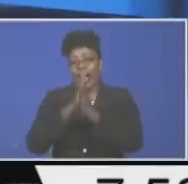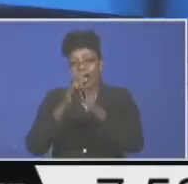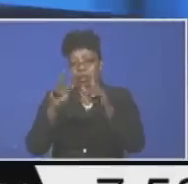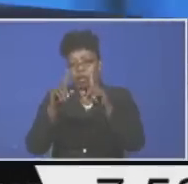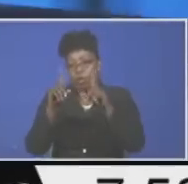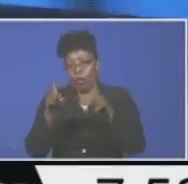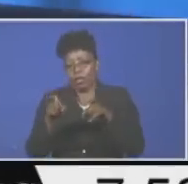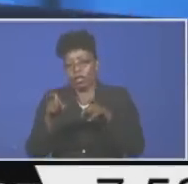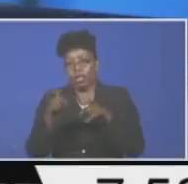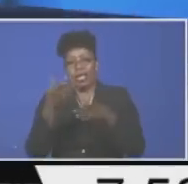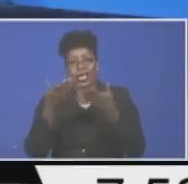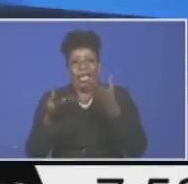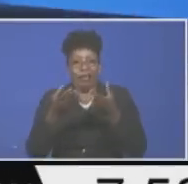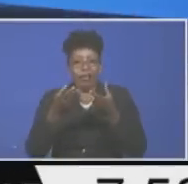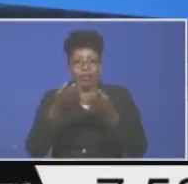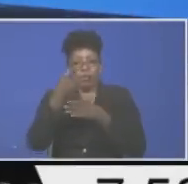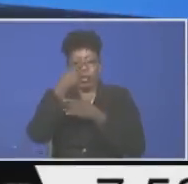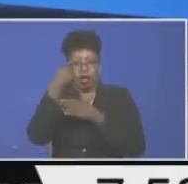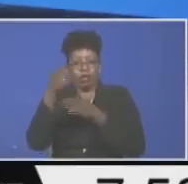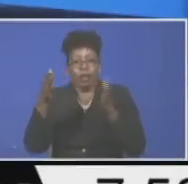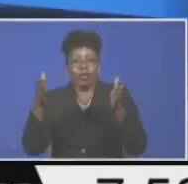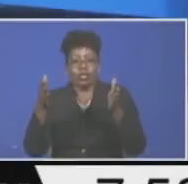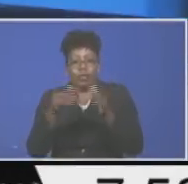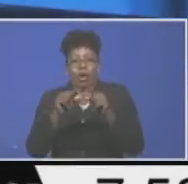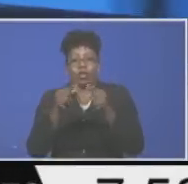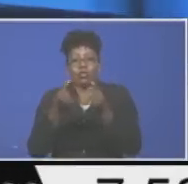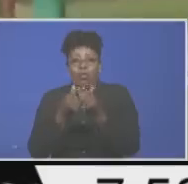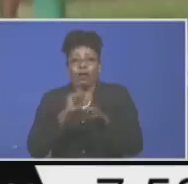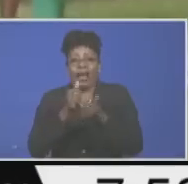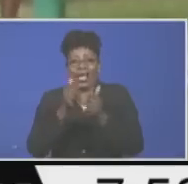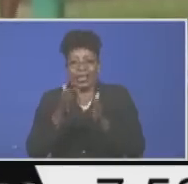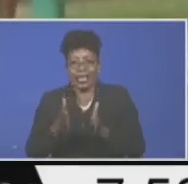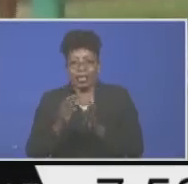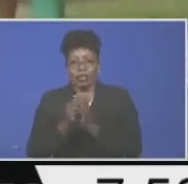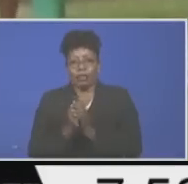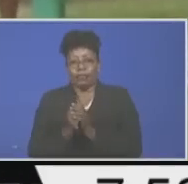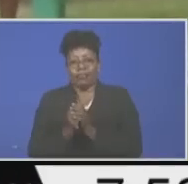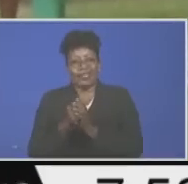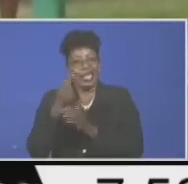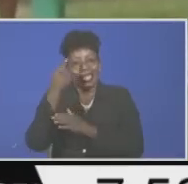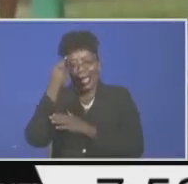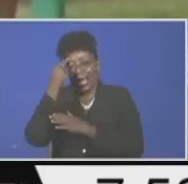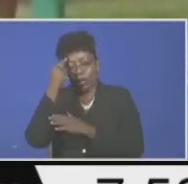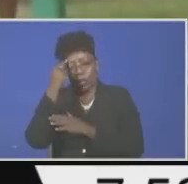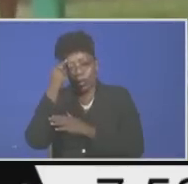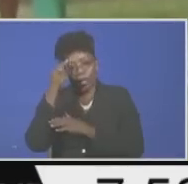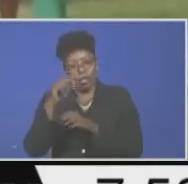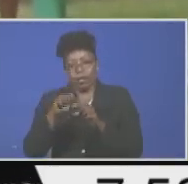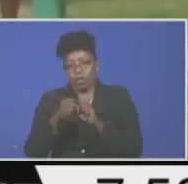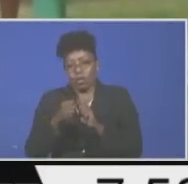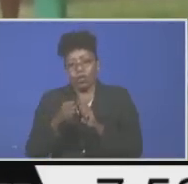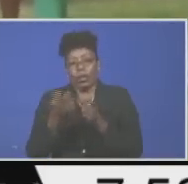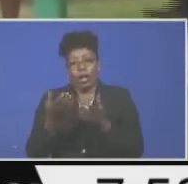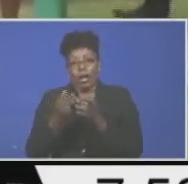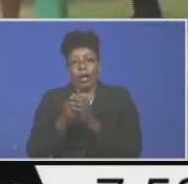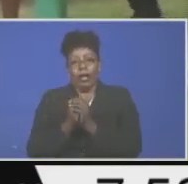to the fact that we have a much smaller pool of athletes. I don't think so. I think it's a cop-out.